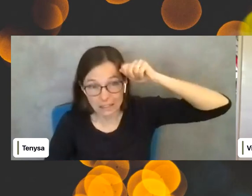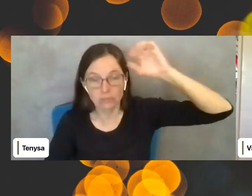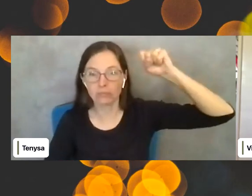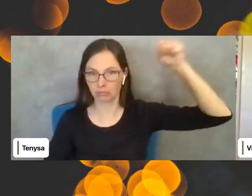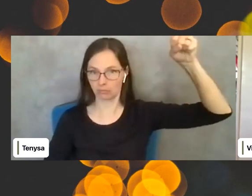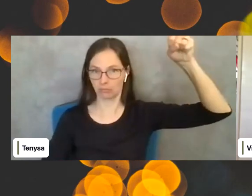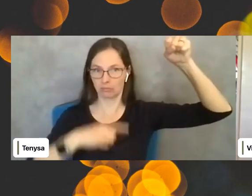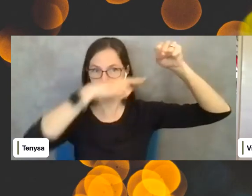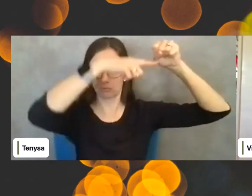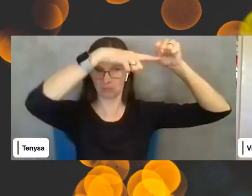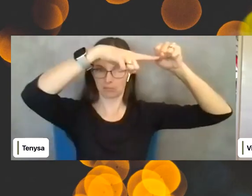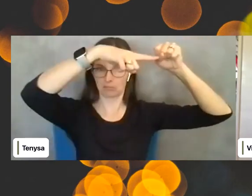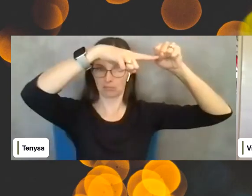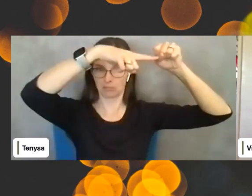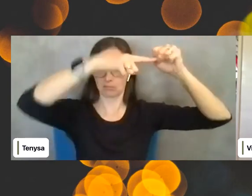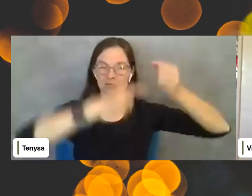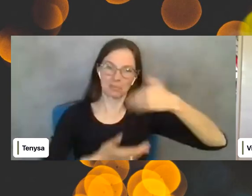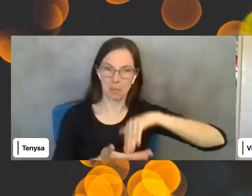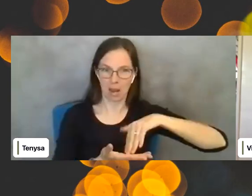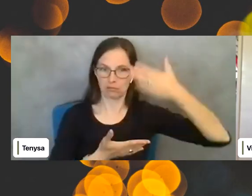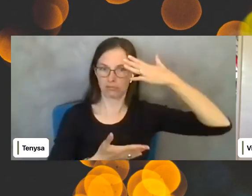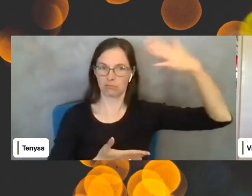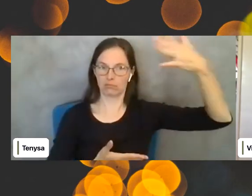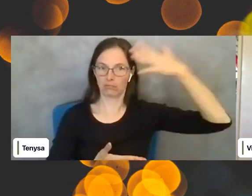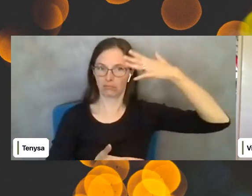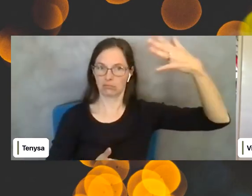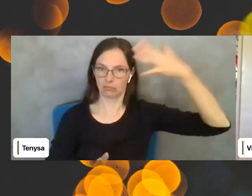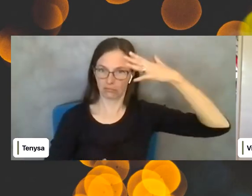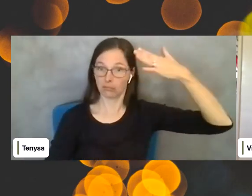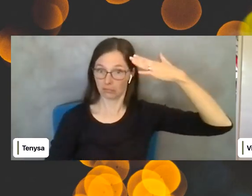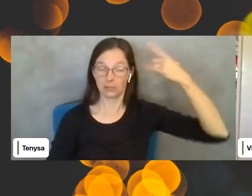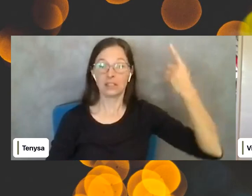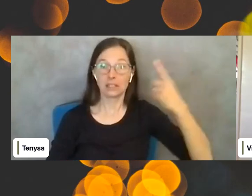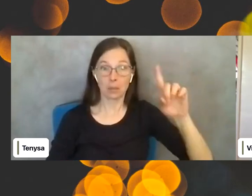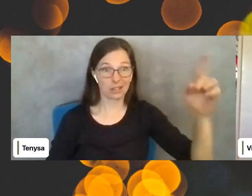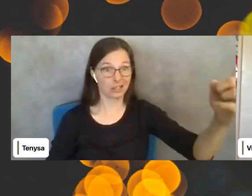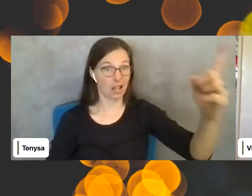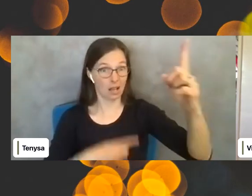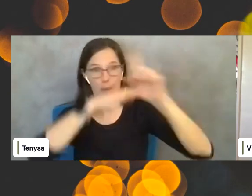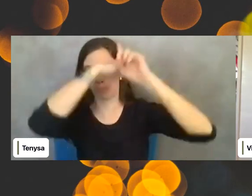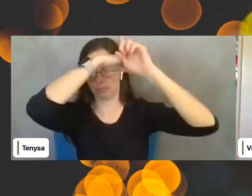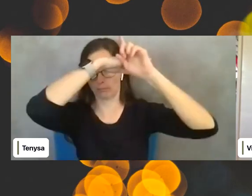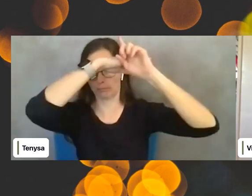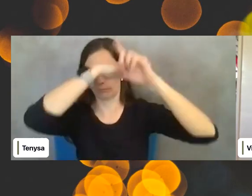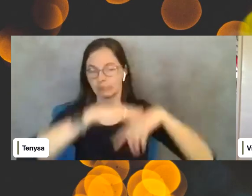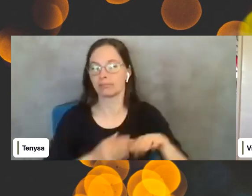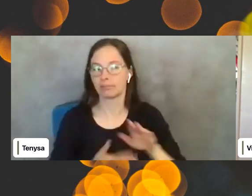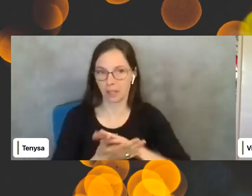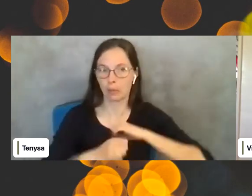nice in the middle. There you go. So if someone's coming at you, boop, boop, you're nice and